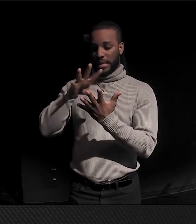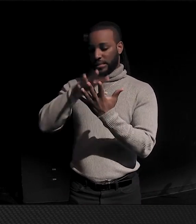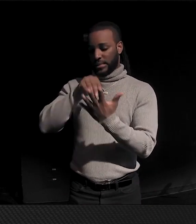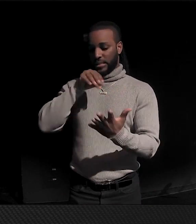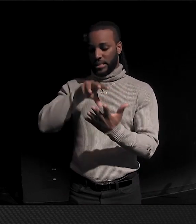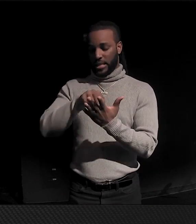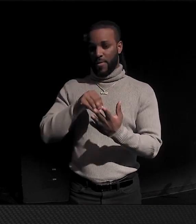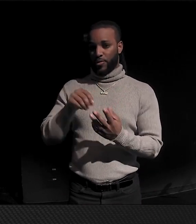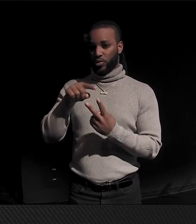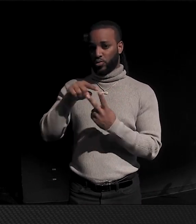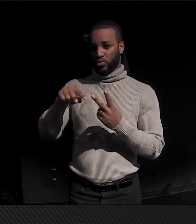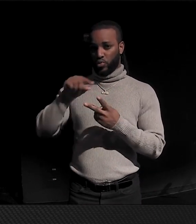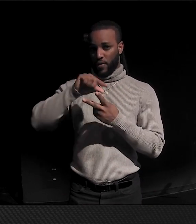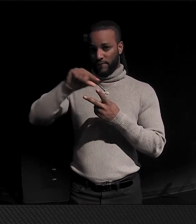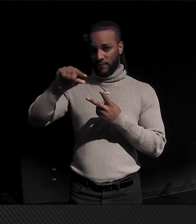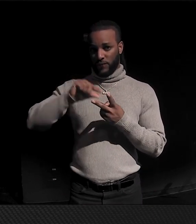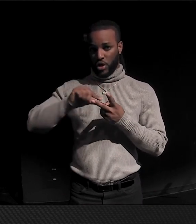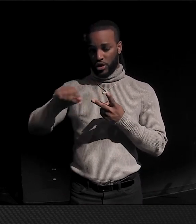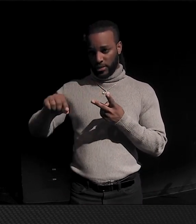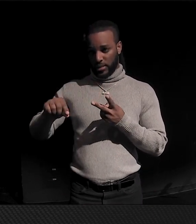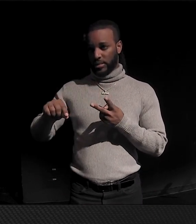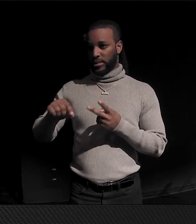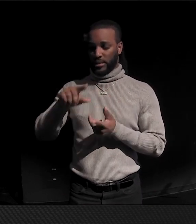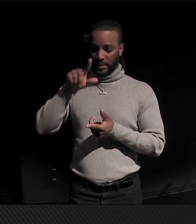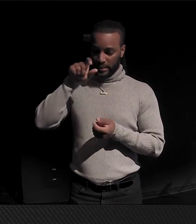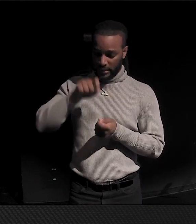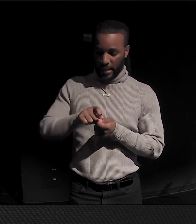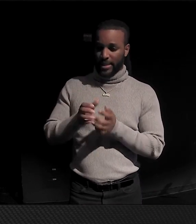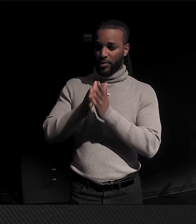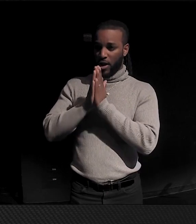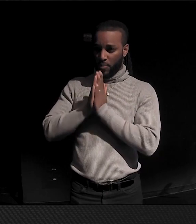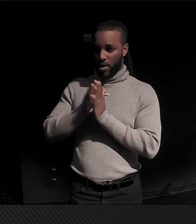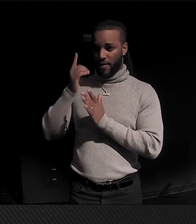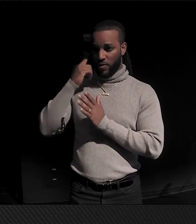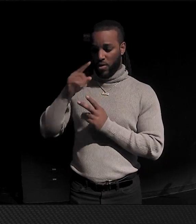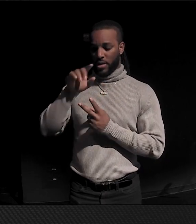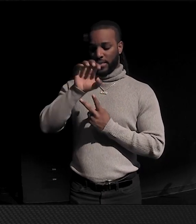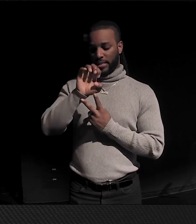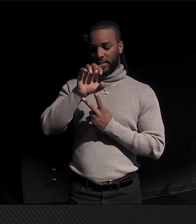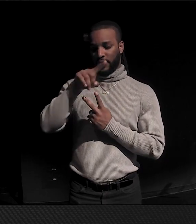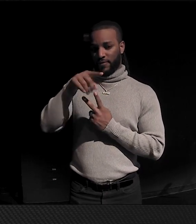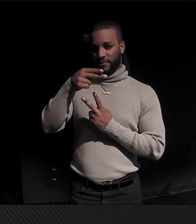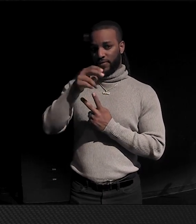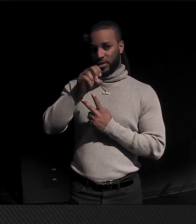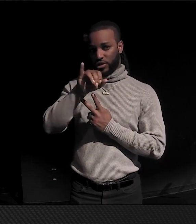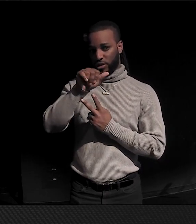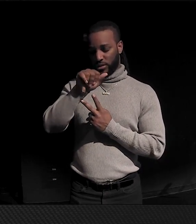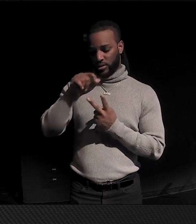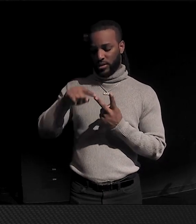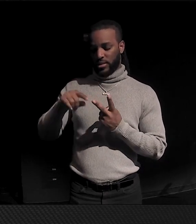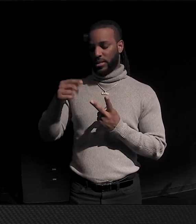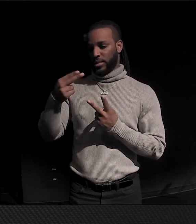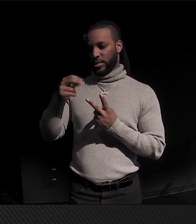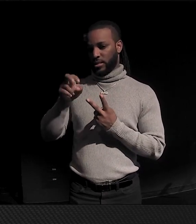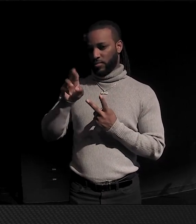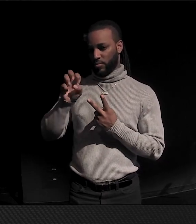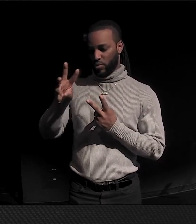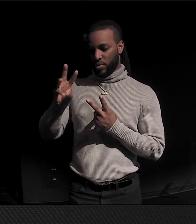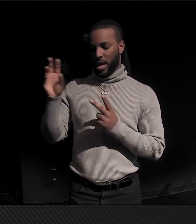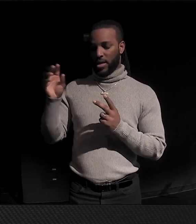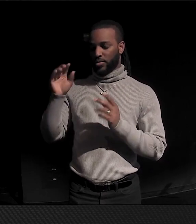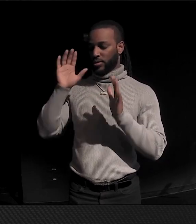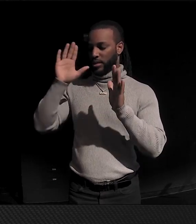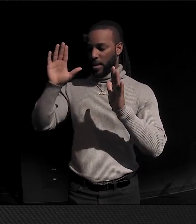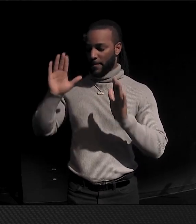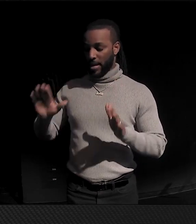Those two verses were exactly what I prayed for, and it was nothing short of a miracle. My mom, who